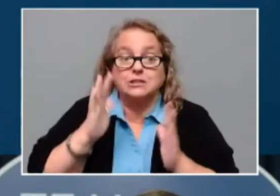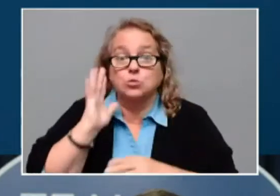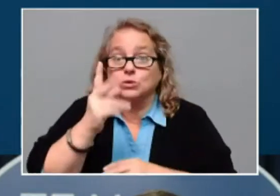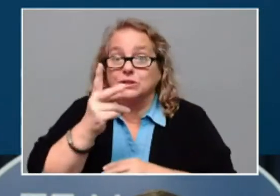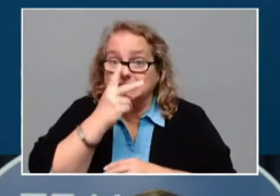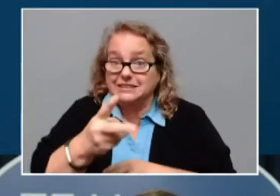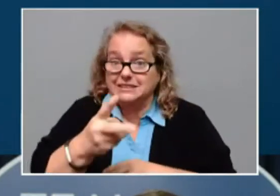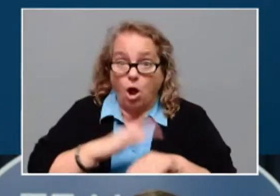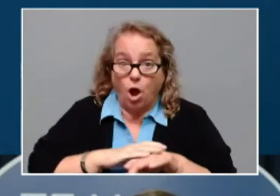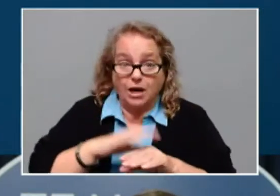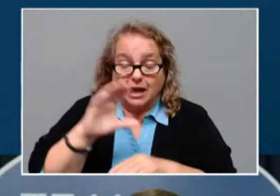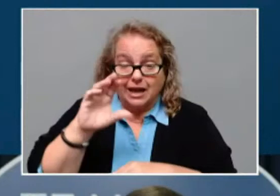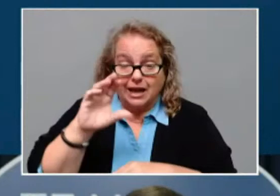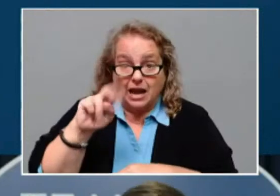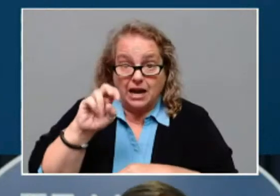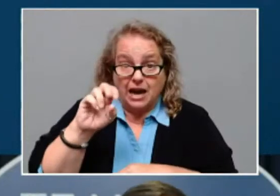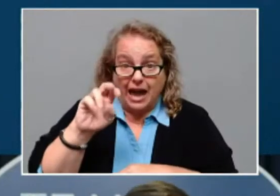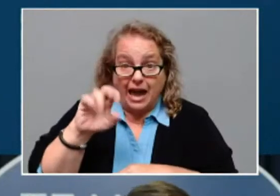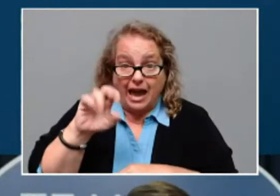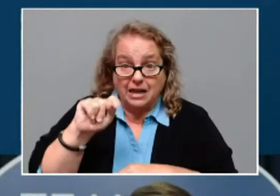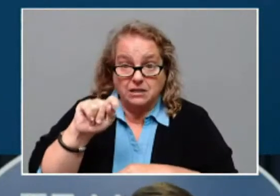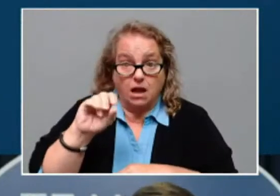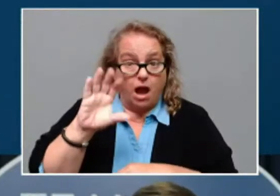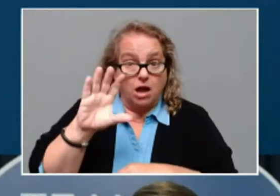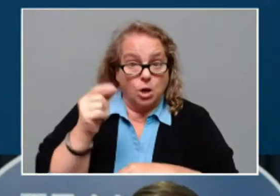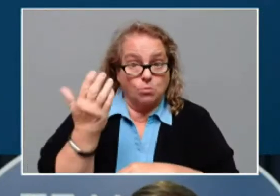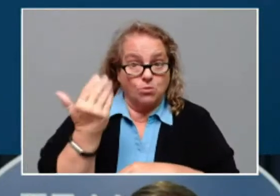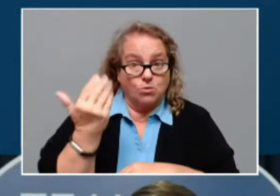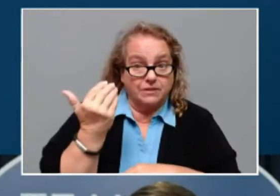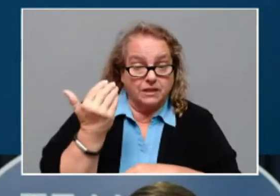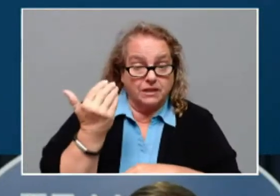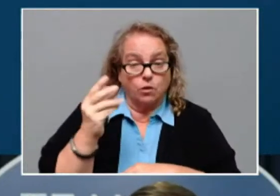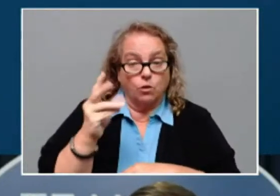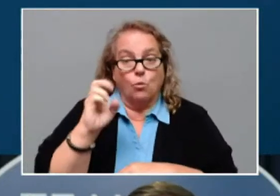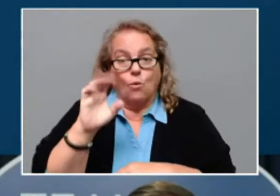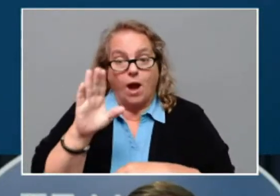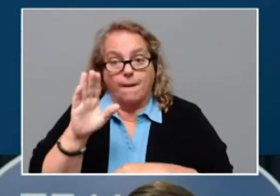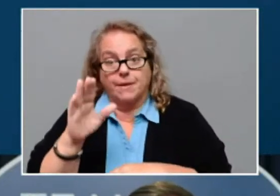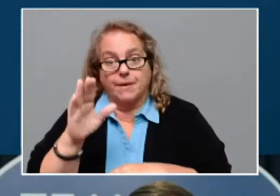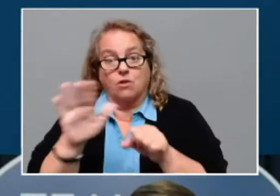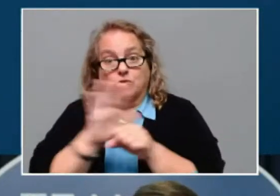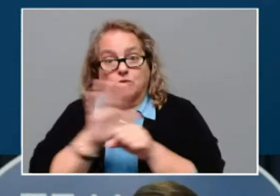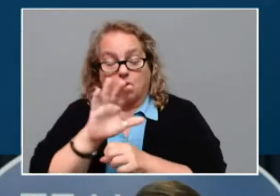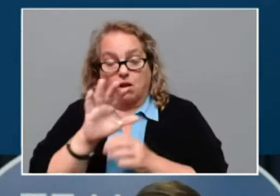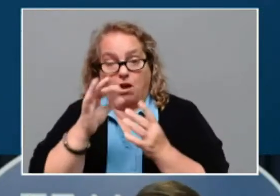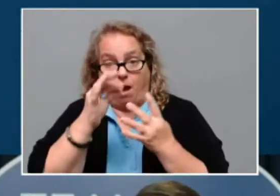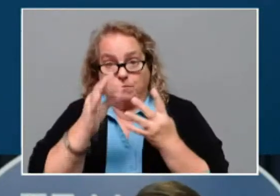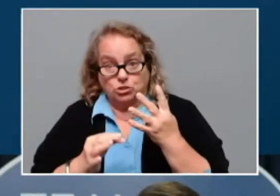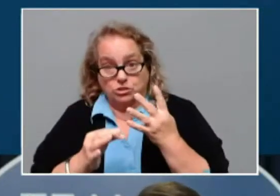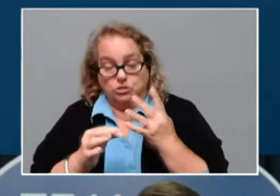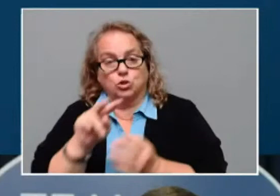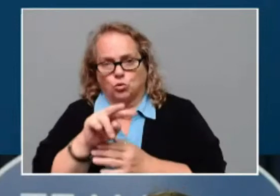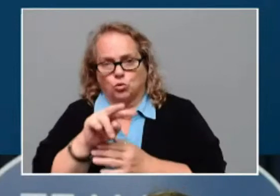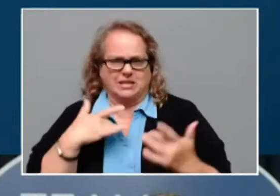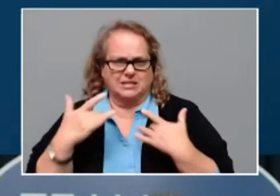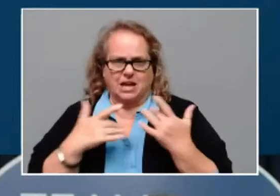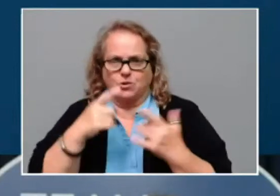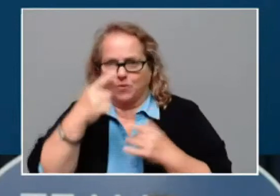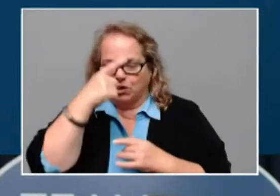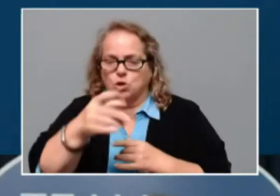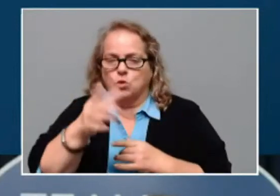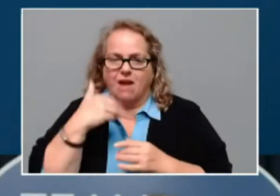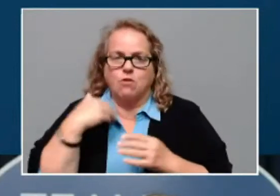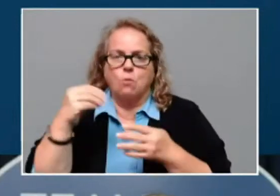starting October 15th in the way of healthcare coverage options. I'm excited because we believe they will have more options than they would have on the